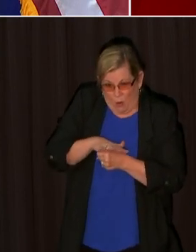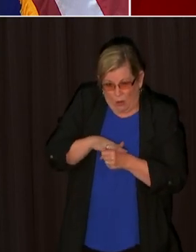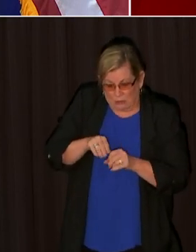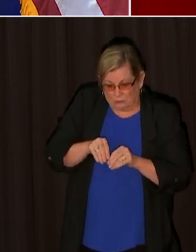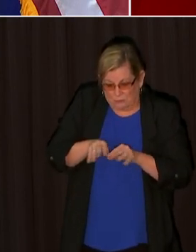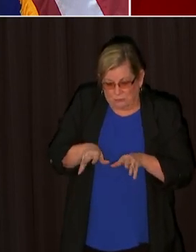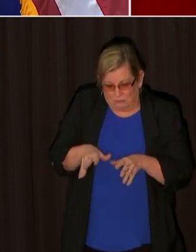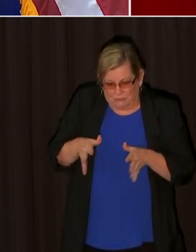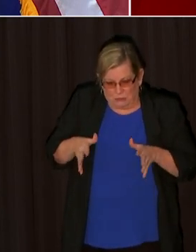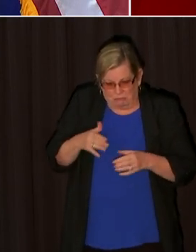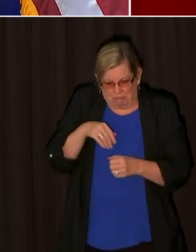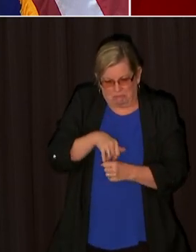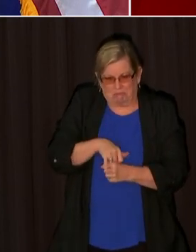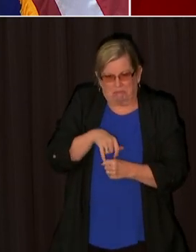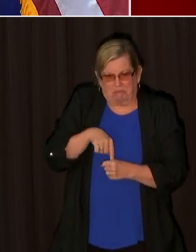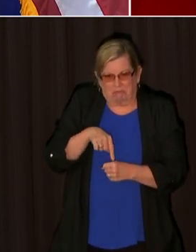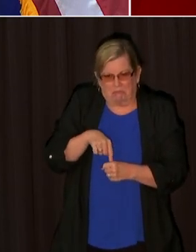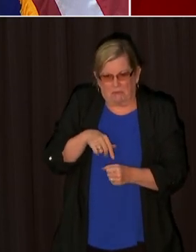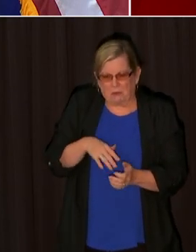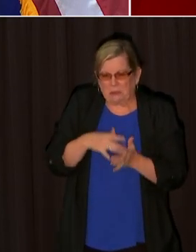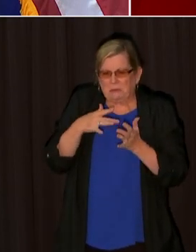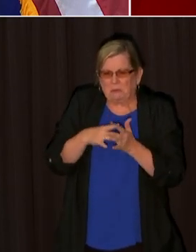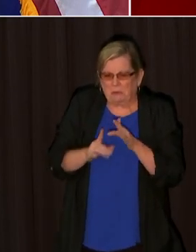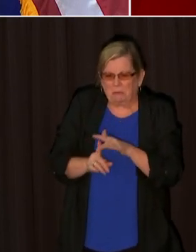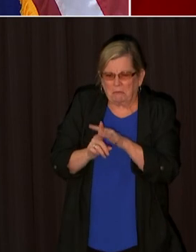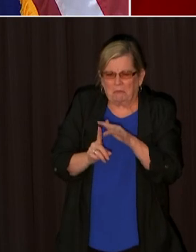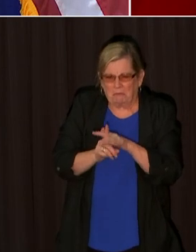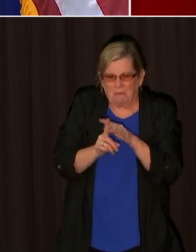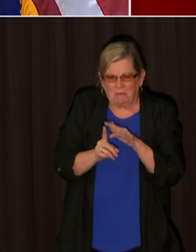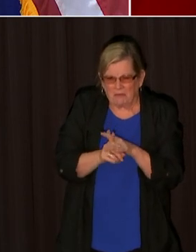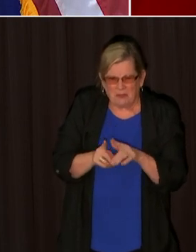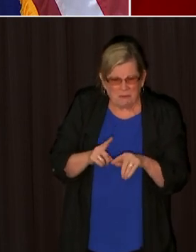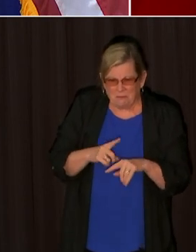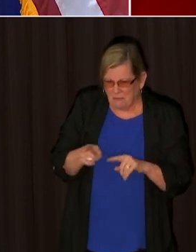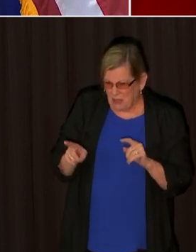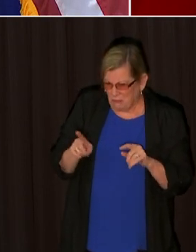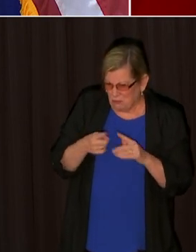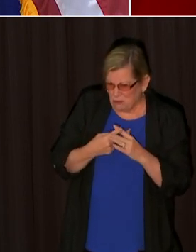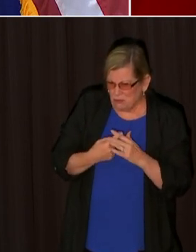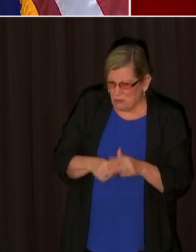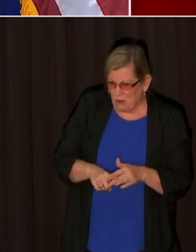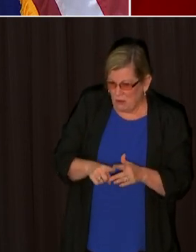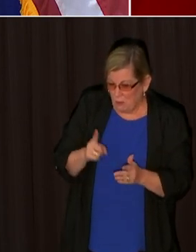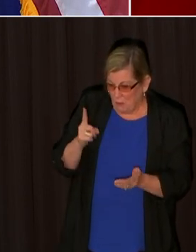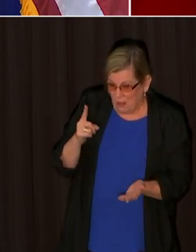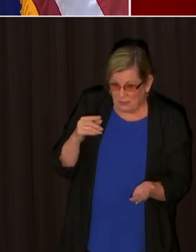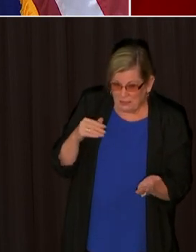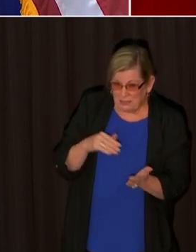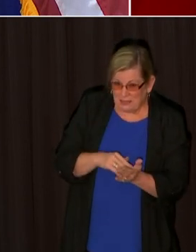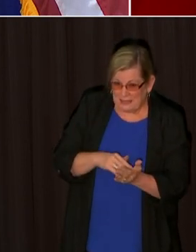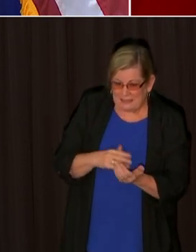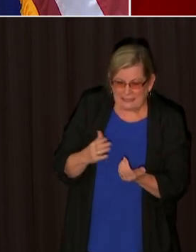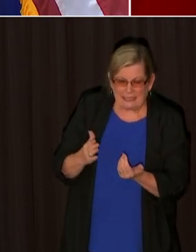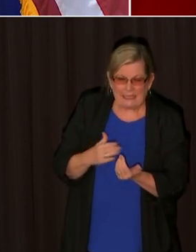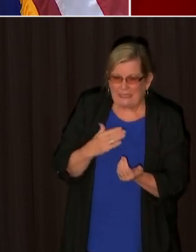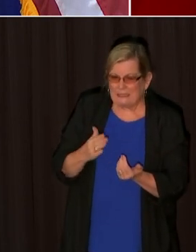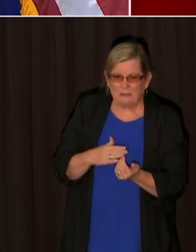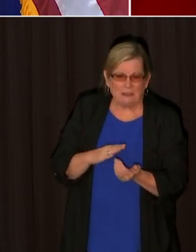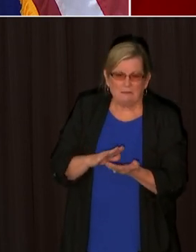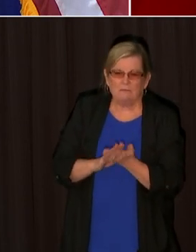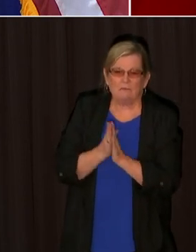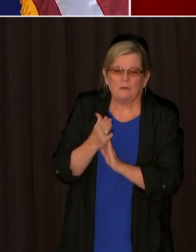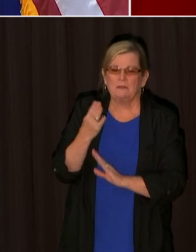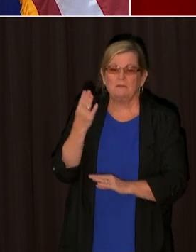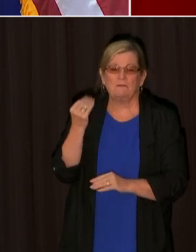have sporadic cases. If you start at 1,000, you can hit 14 days of decline and be at